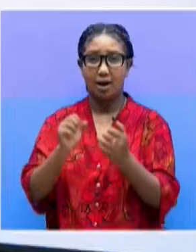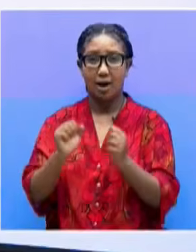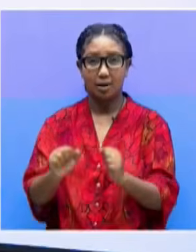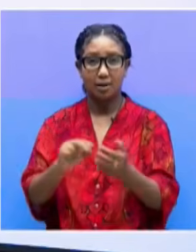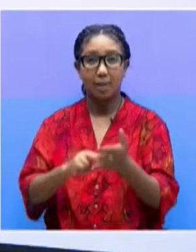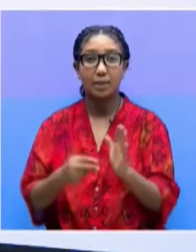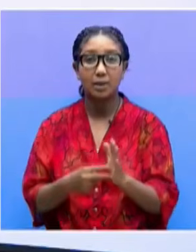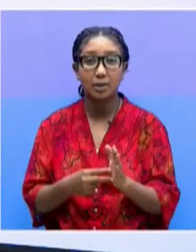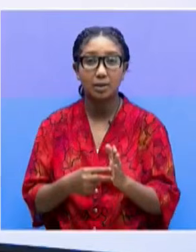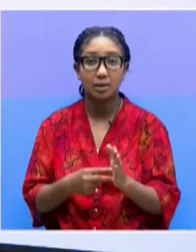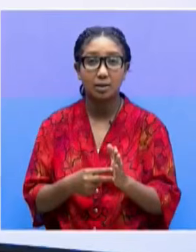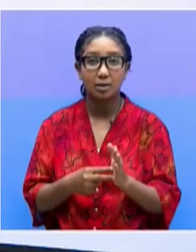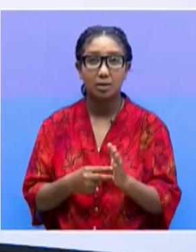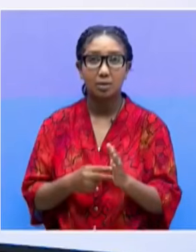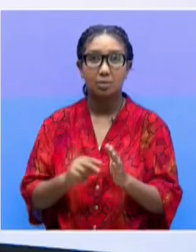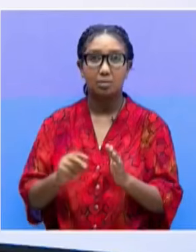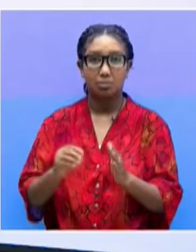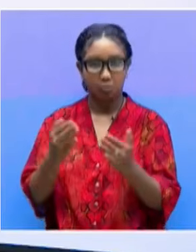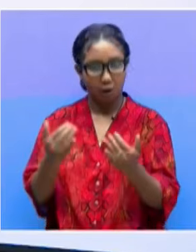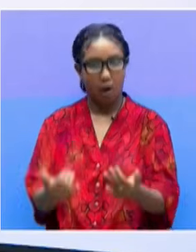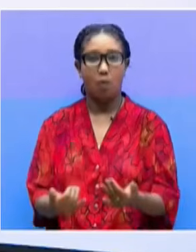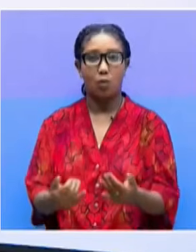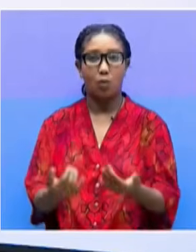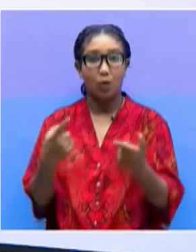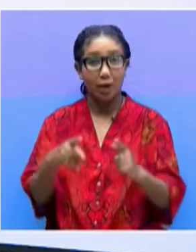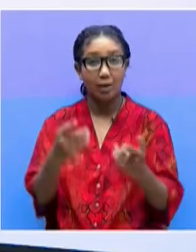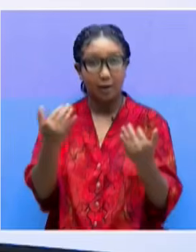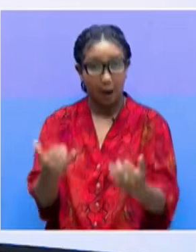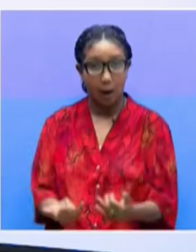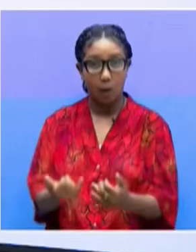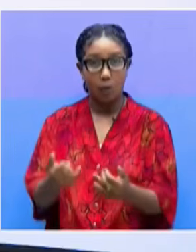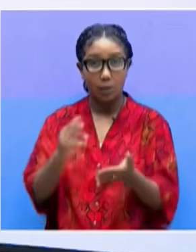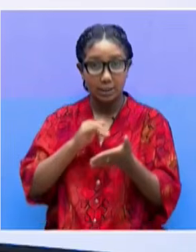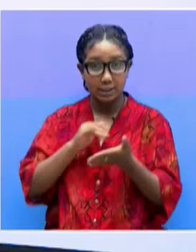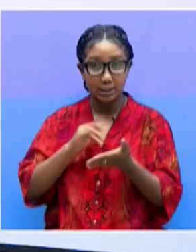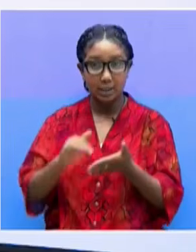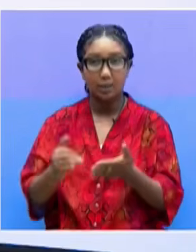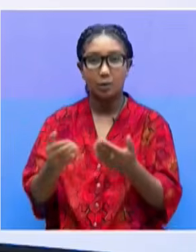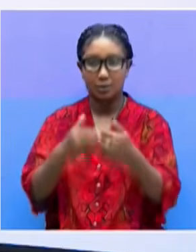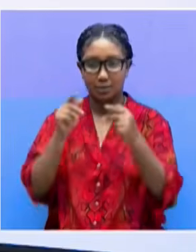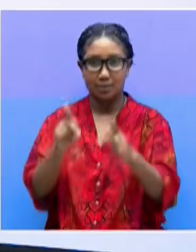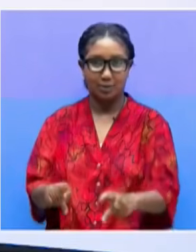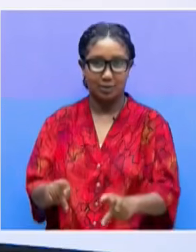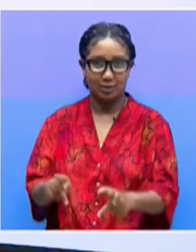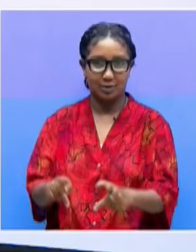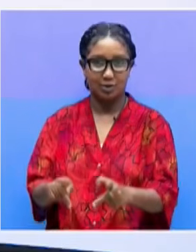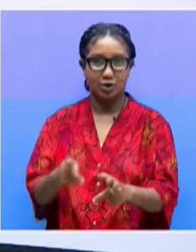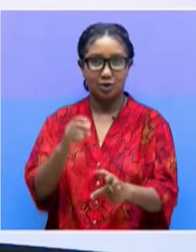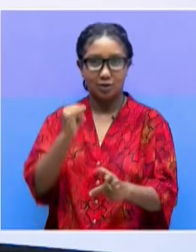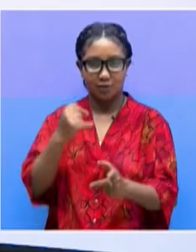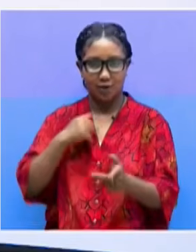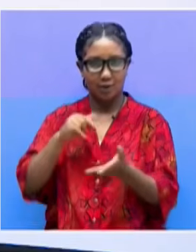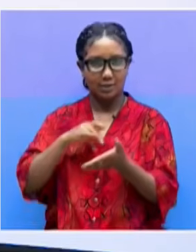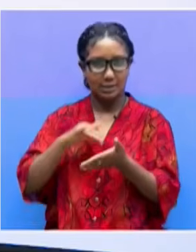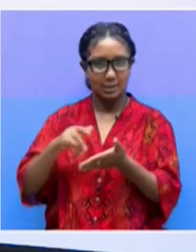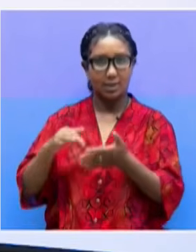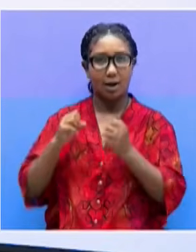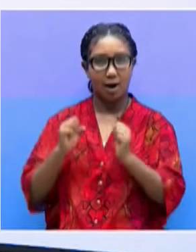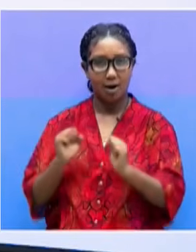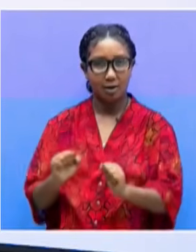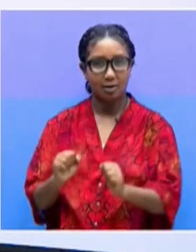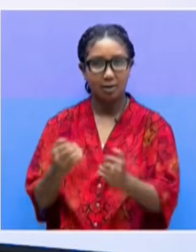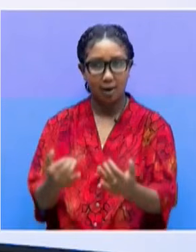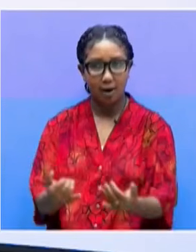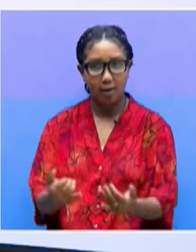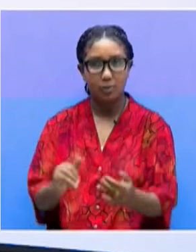that means this is going to happen now. When? Now. It is simple present, yes? If I study hard right